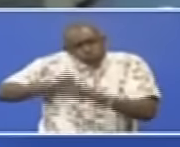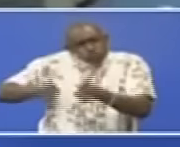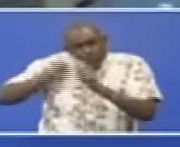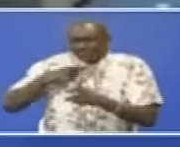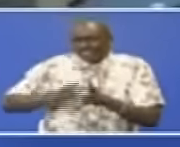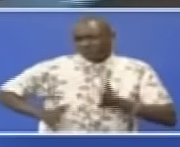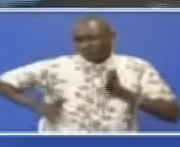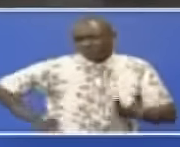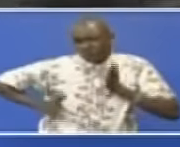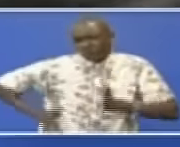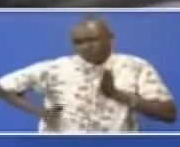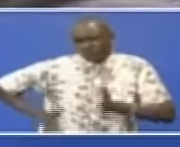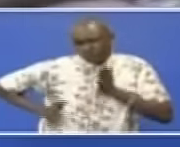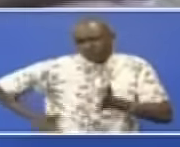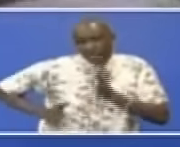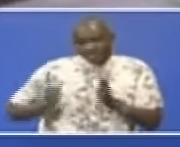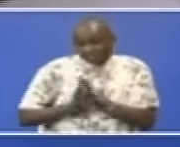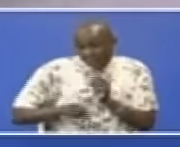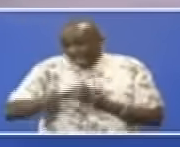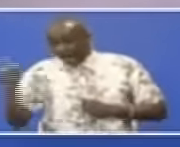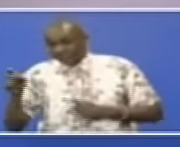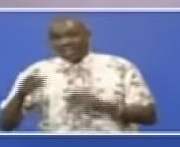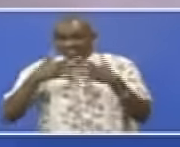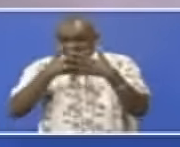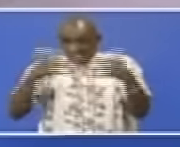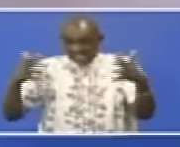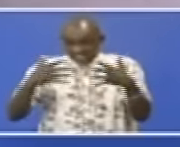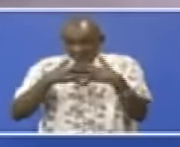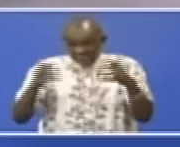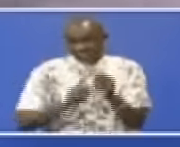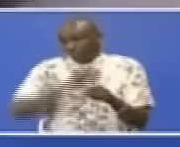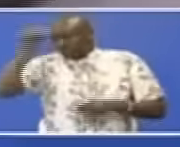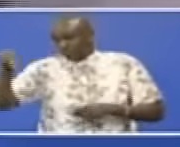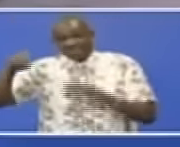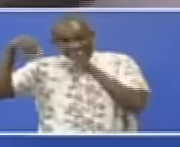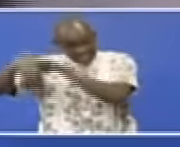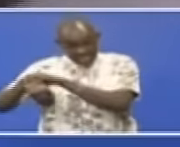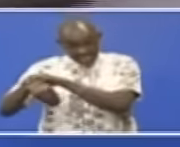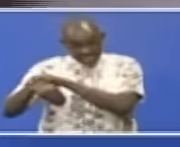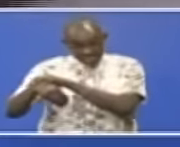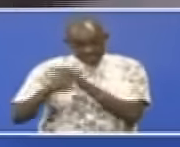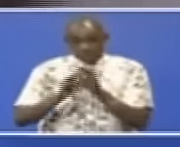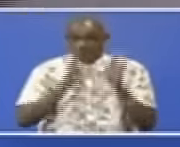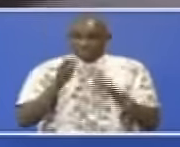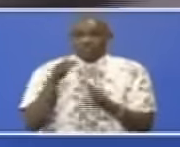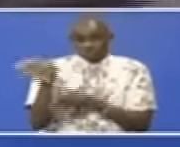him. He says he ducked them by jumping over a neighbor's fence.